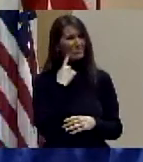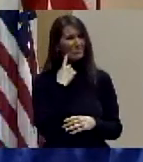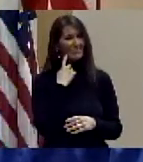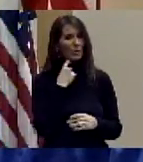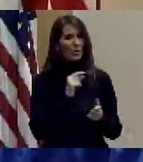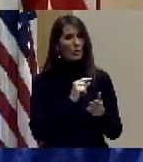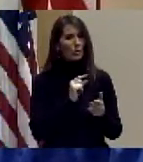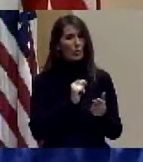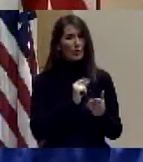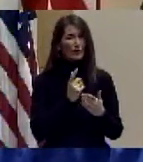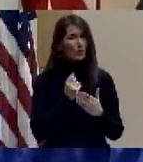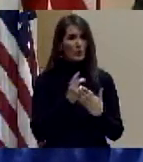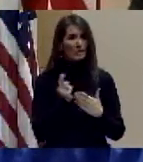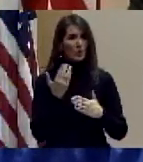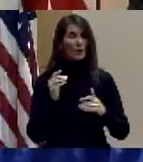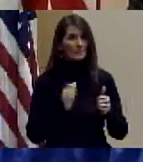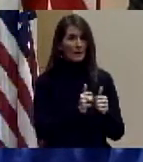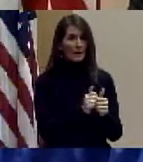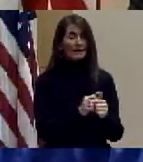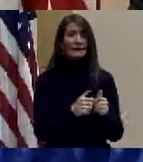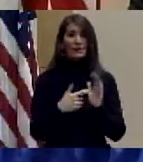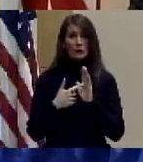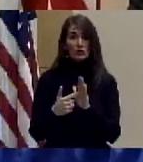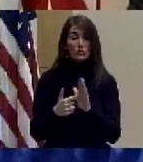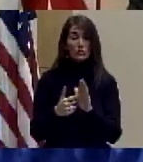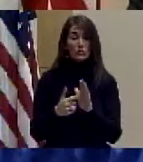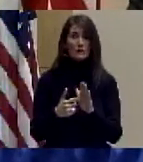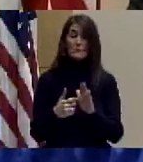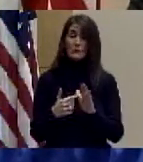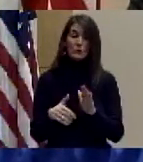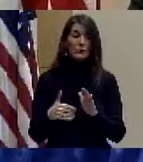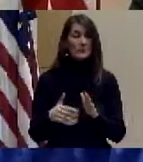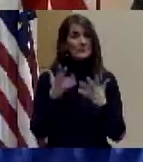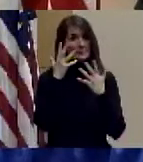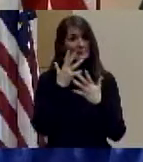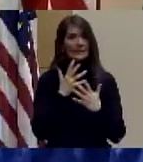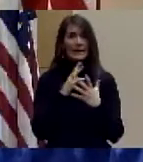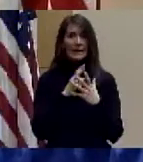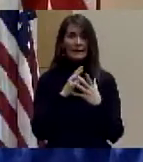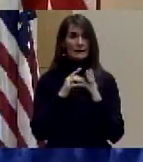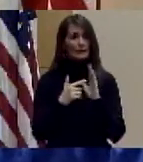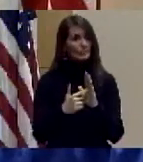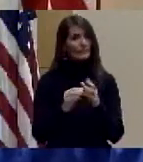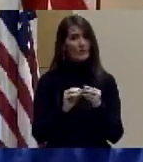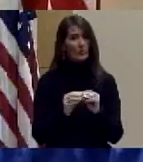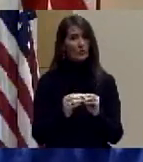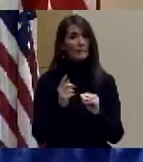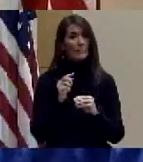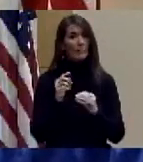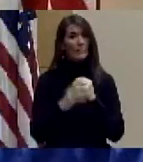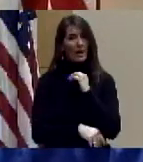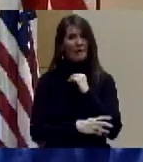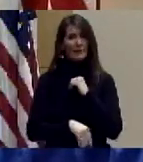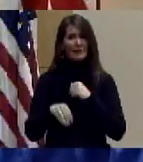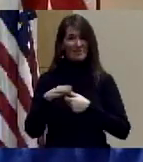ago, paints a stark picture of poverty in the Rochester